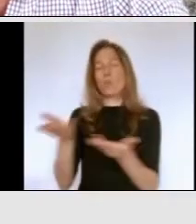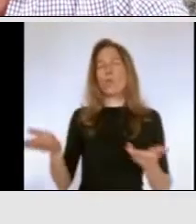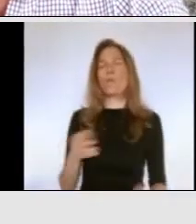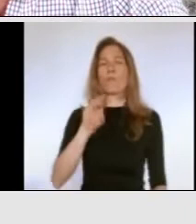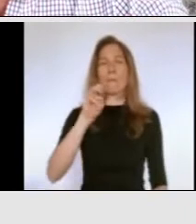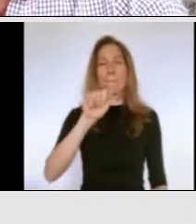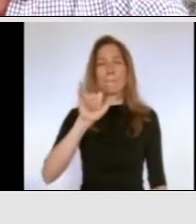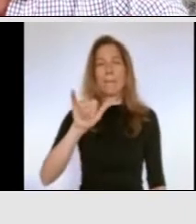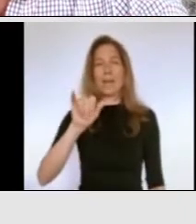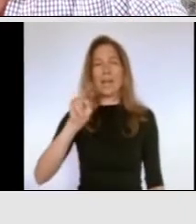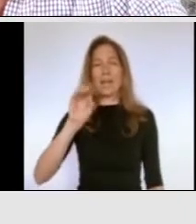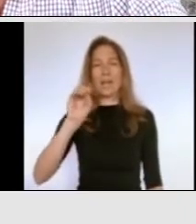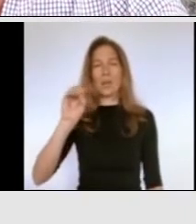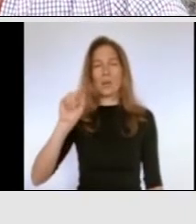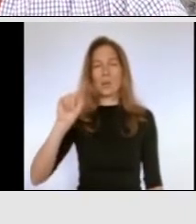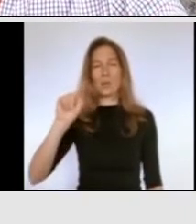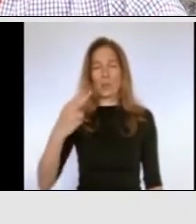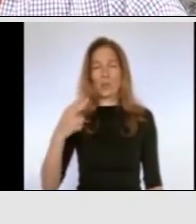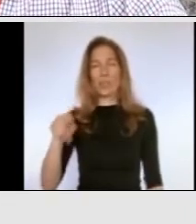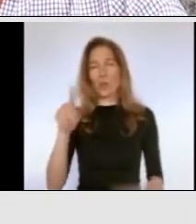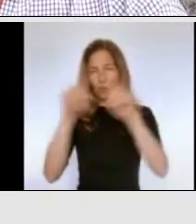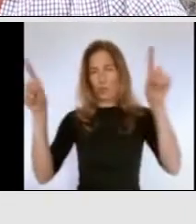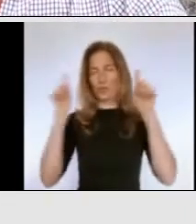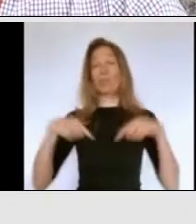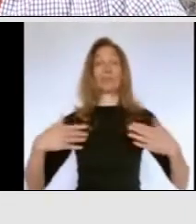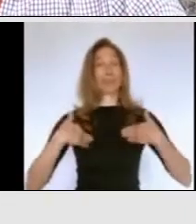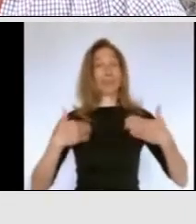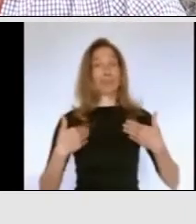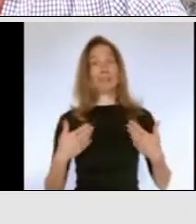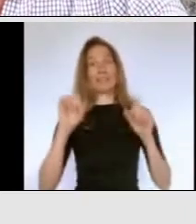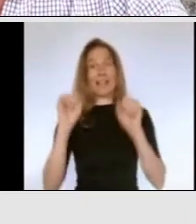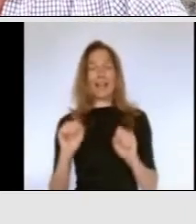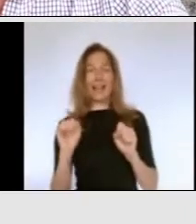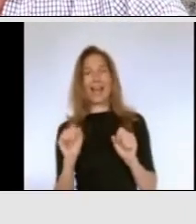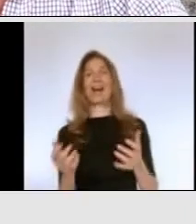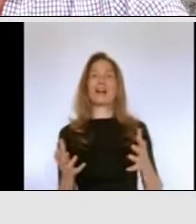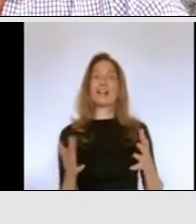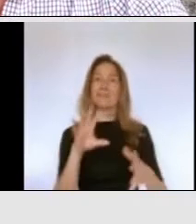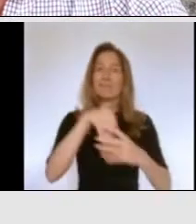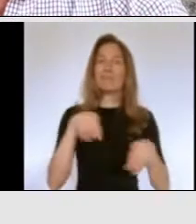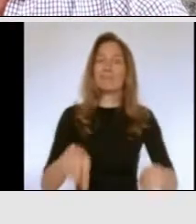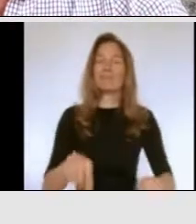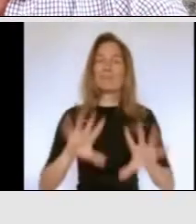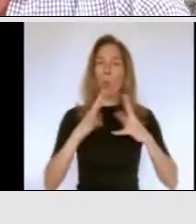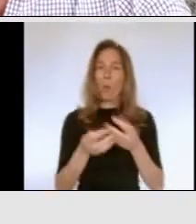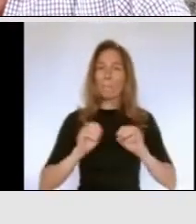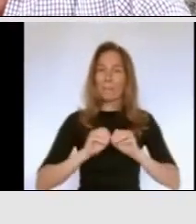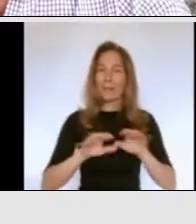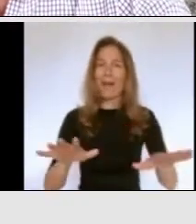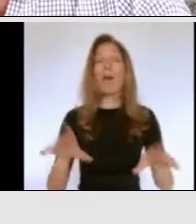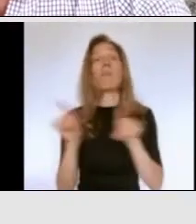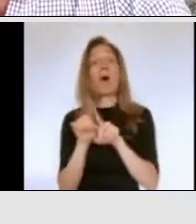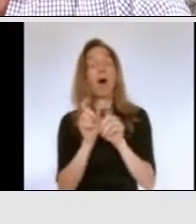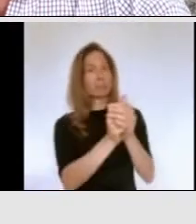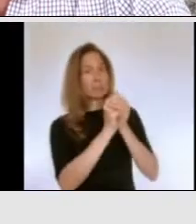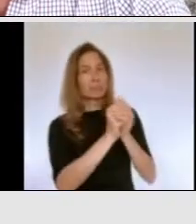from Maynooth University. It's a real pleasure to be part of this webinar, and I'd like